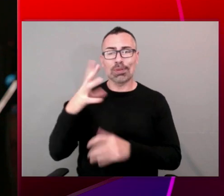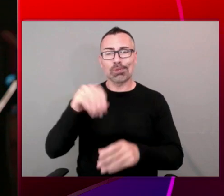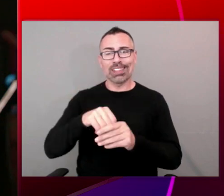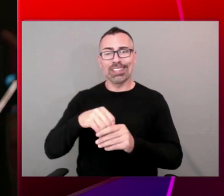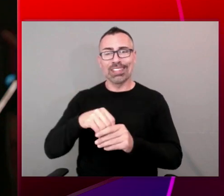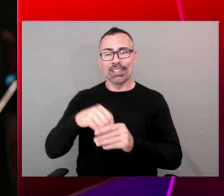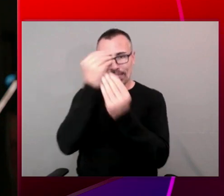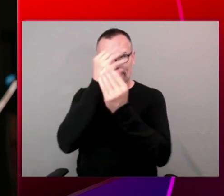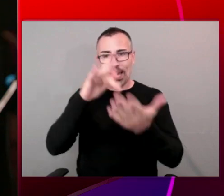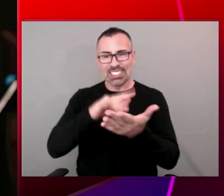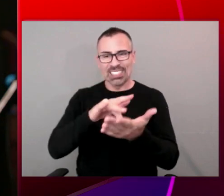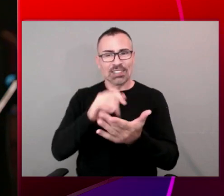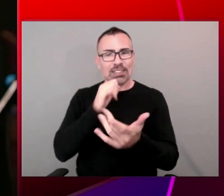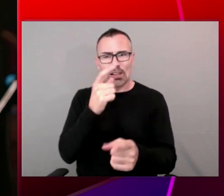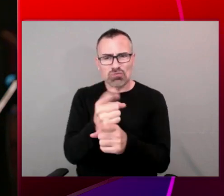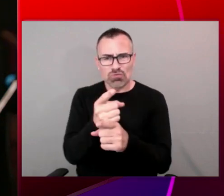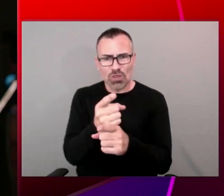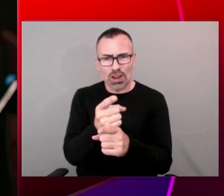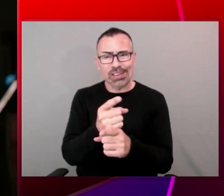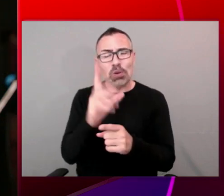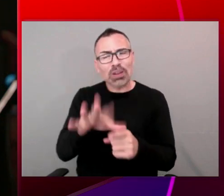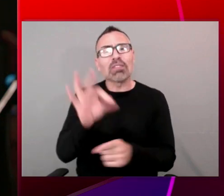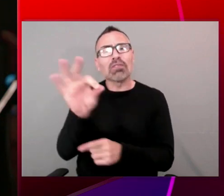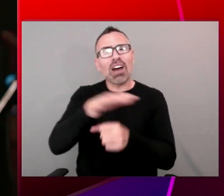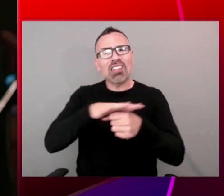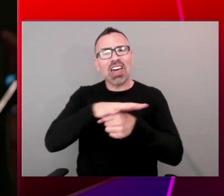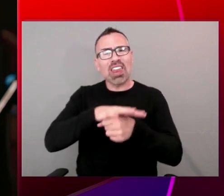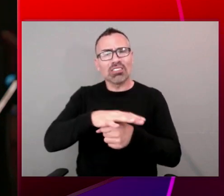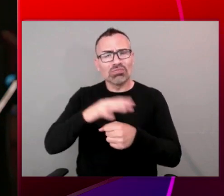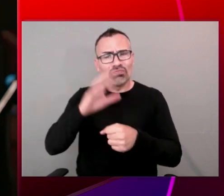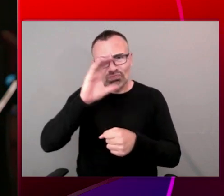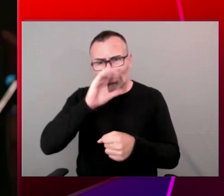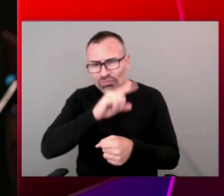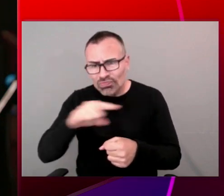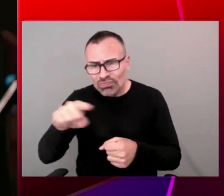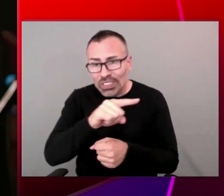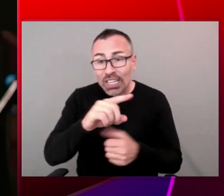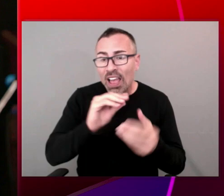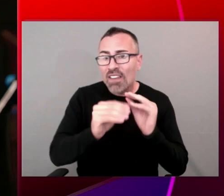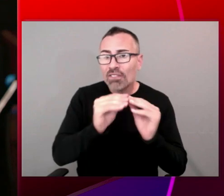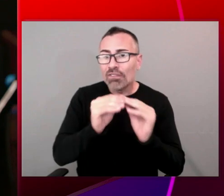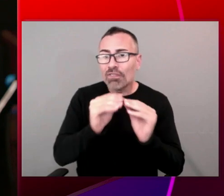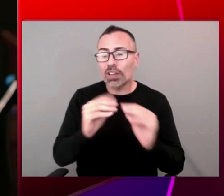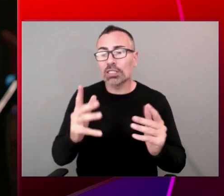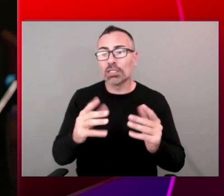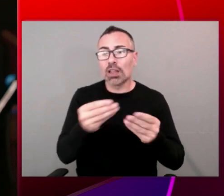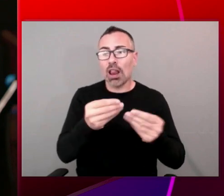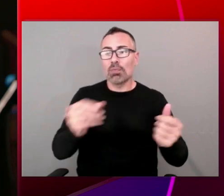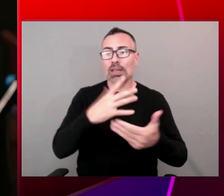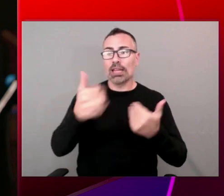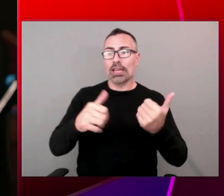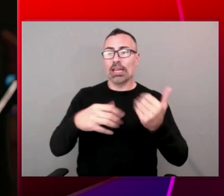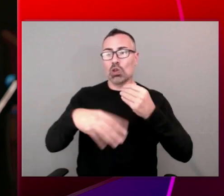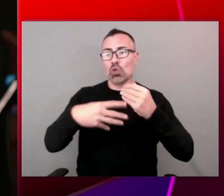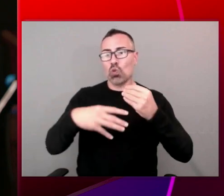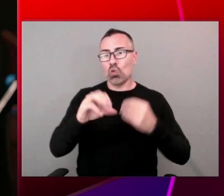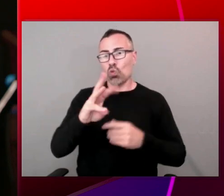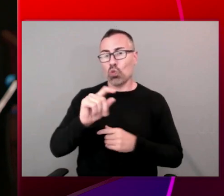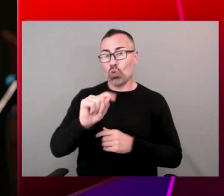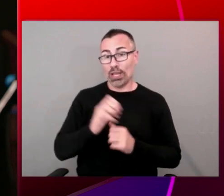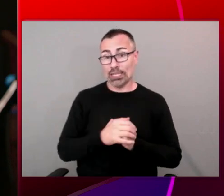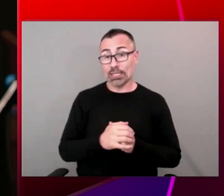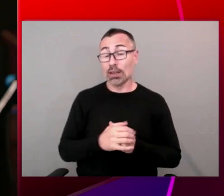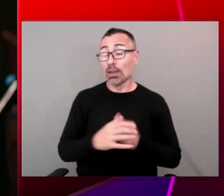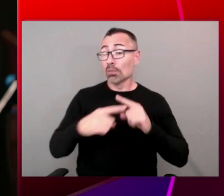find those areas and we can fix them and eliminate any water waste. And then we also use treatment within the data